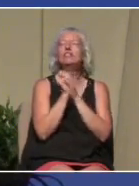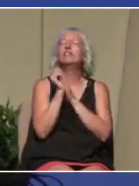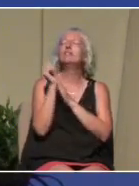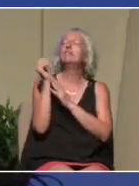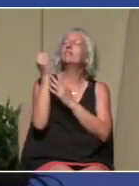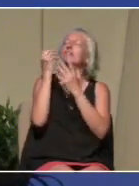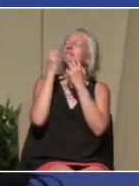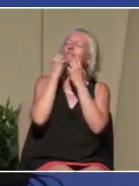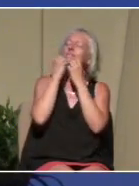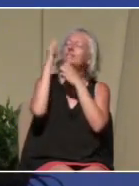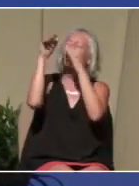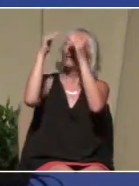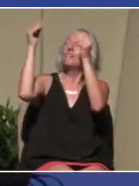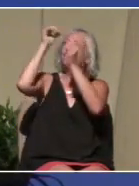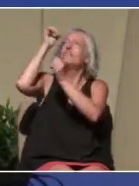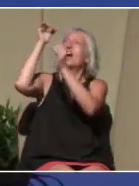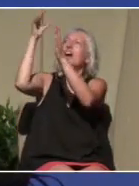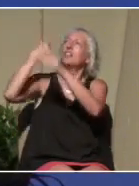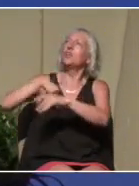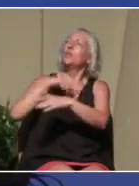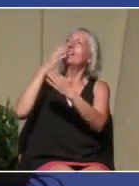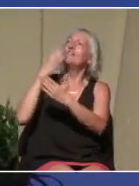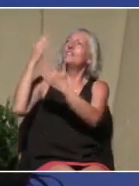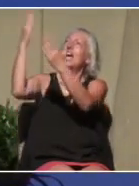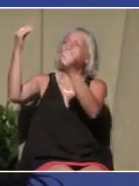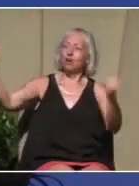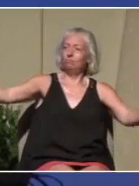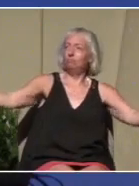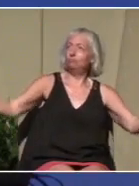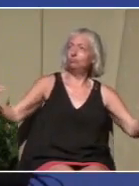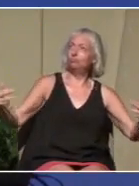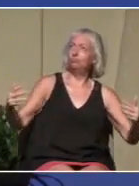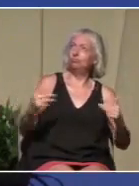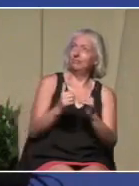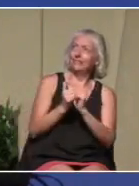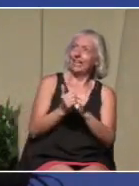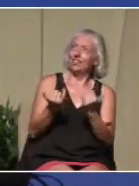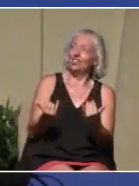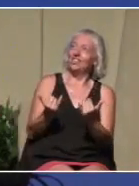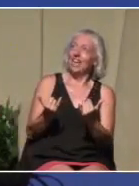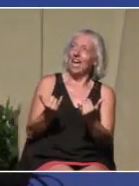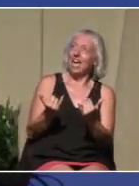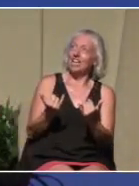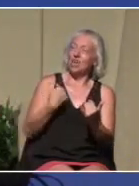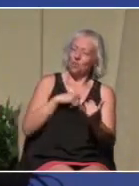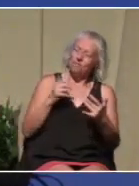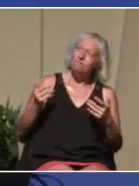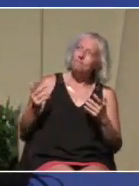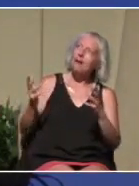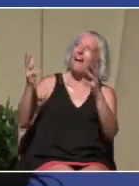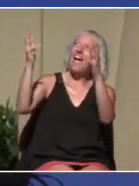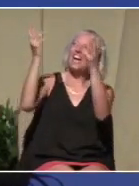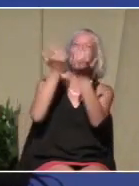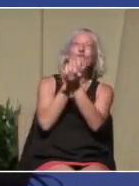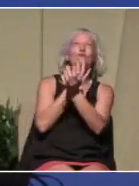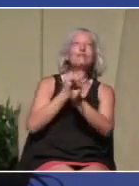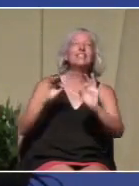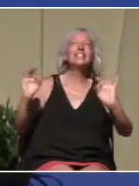Dear Heavenly Father, we thank you, Lord, for bringing us all here together this morning, where we can lift our praises freely to